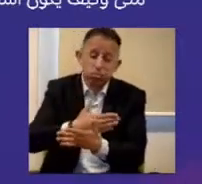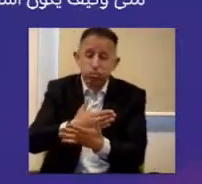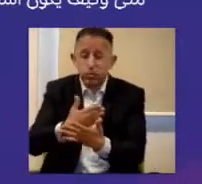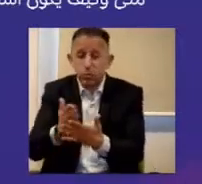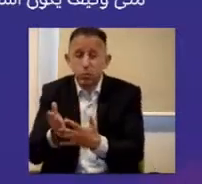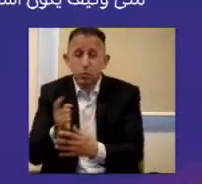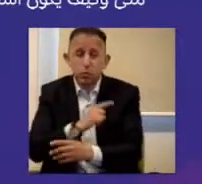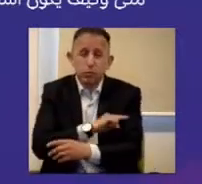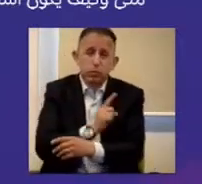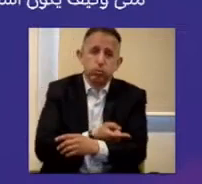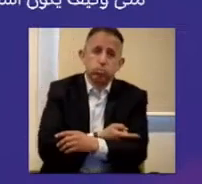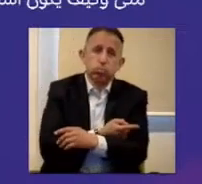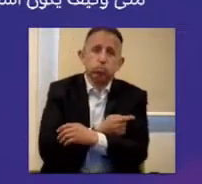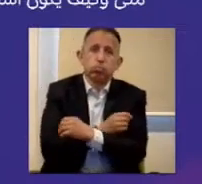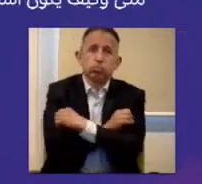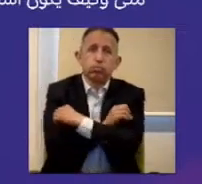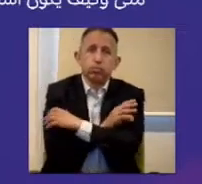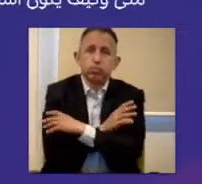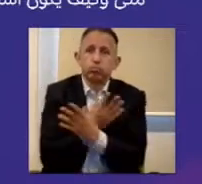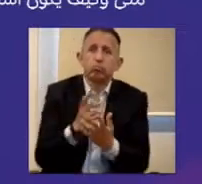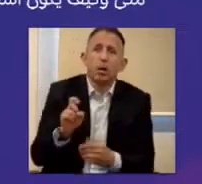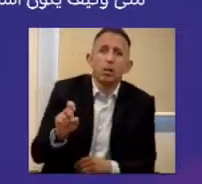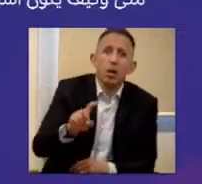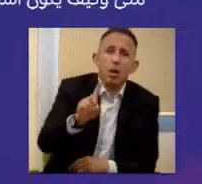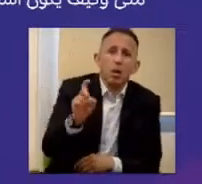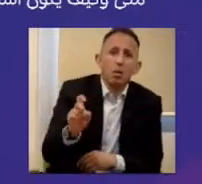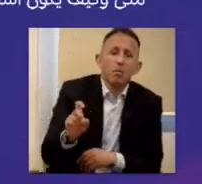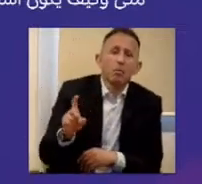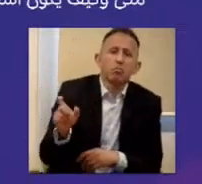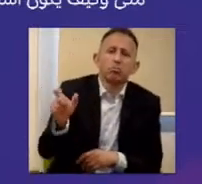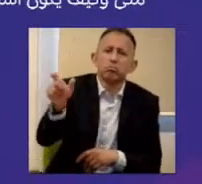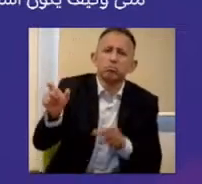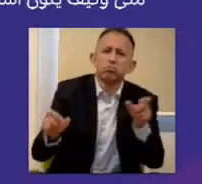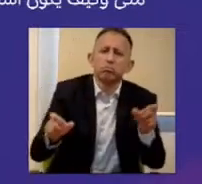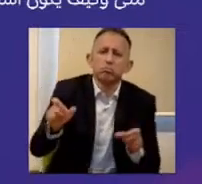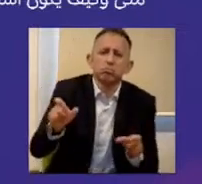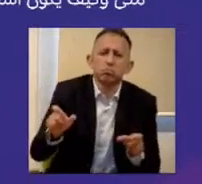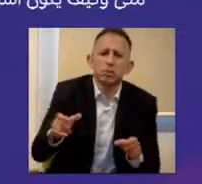tried natural language such as ChatGPT?